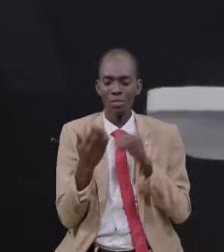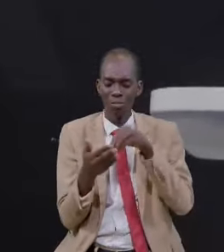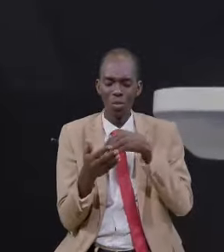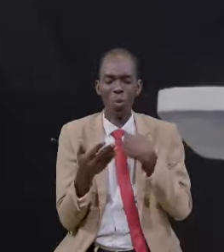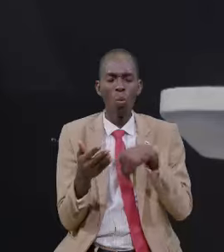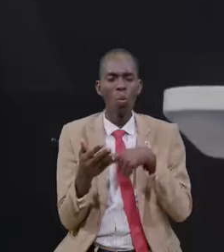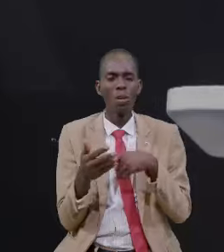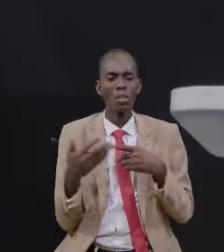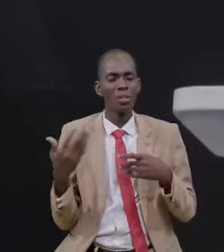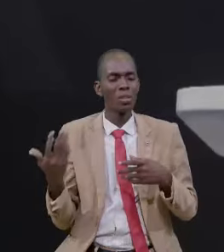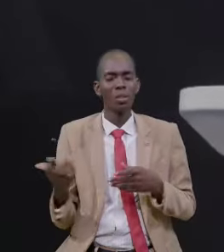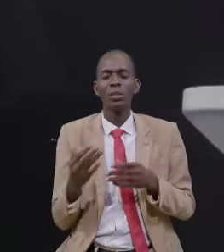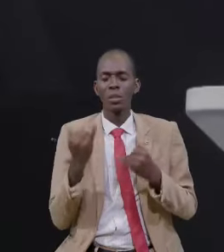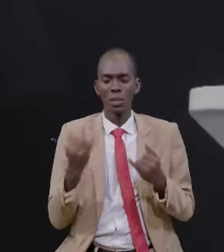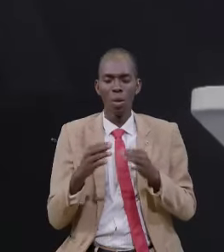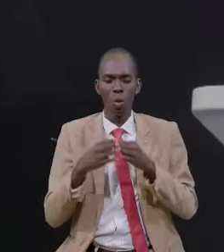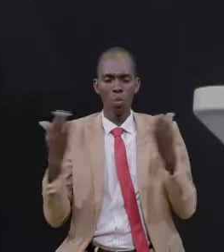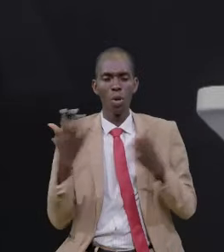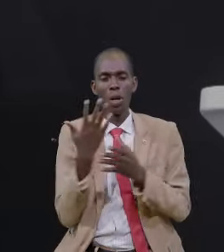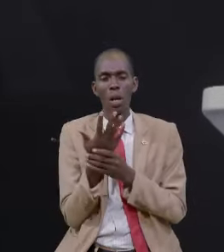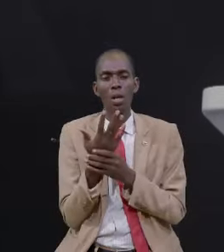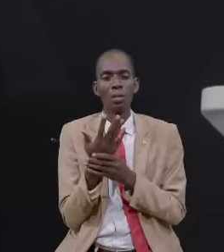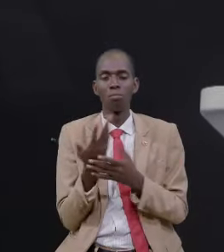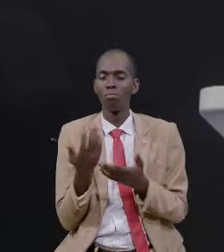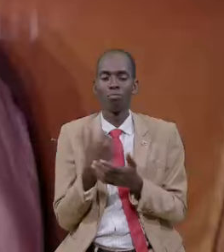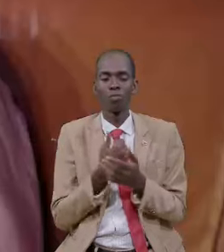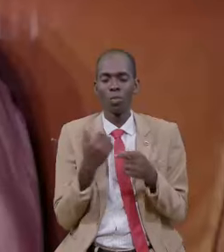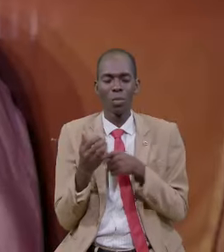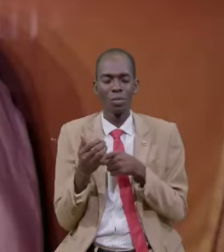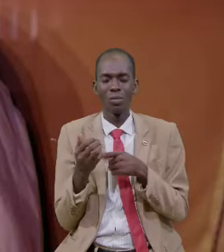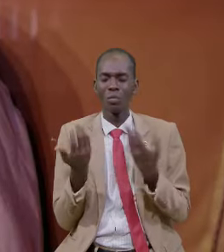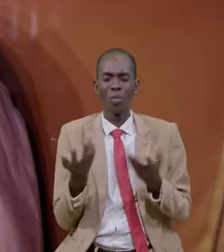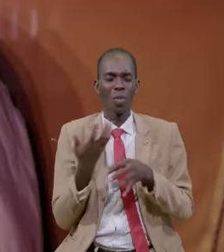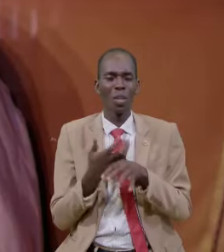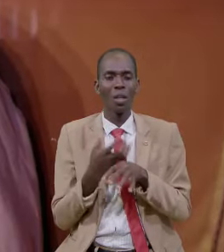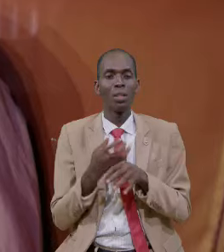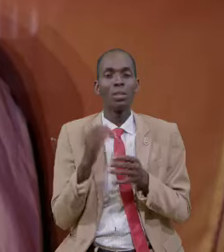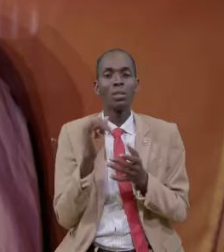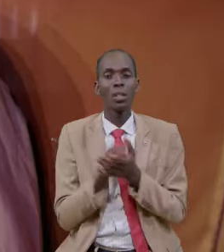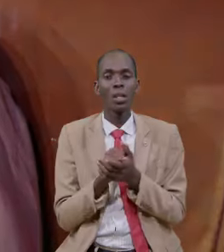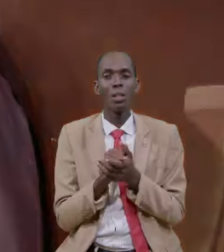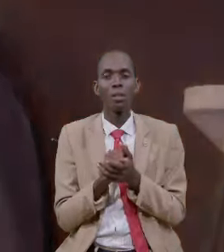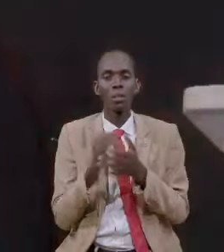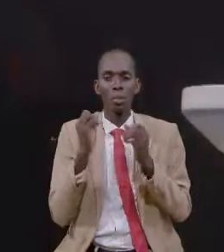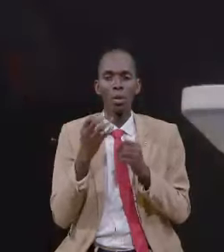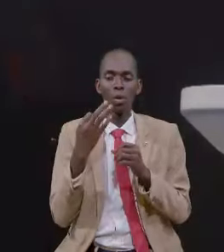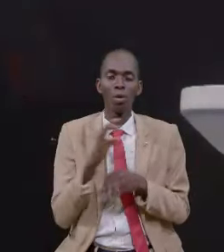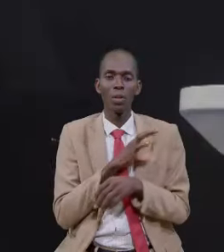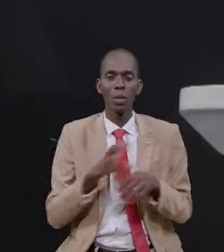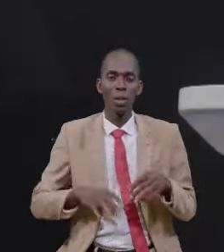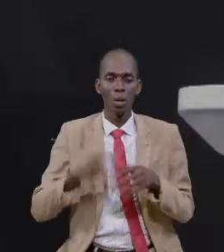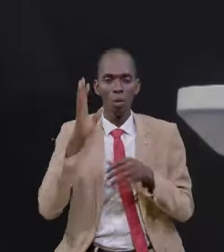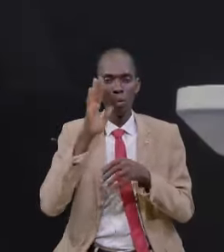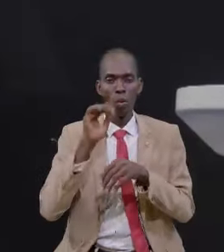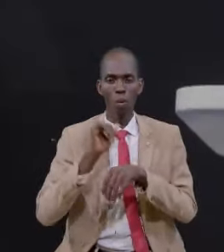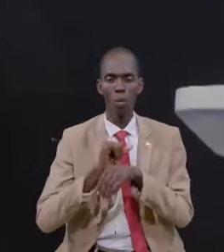is stiff. That stiffness, the power of Christ will walk inside there tonight. Yeah. And